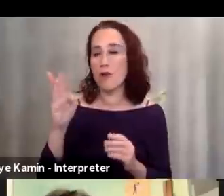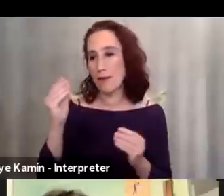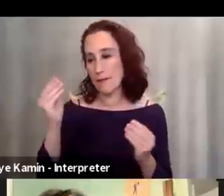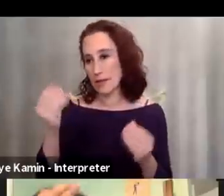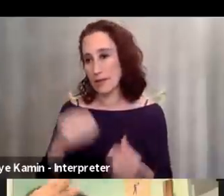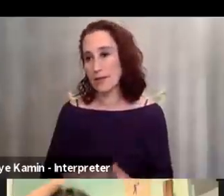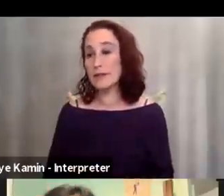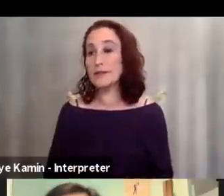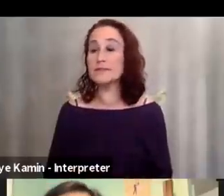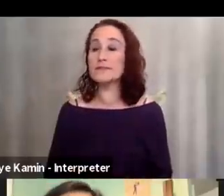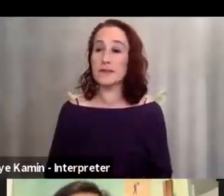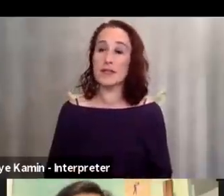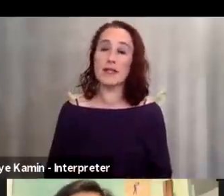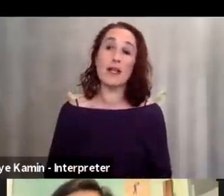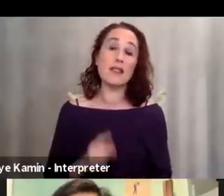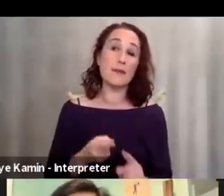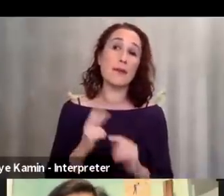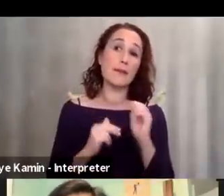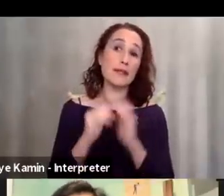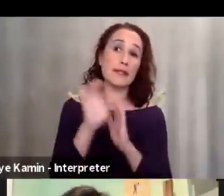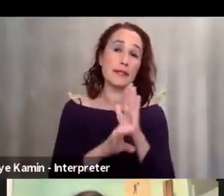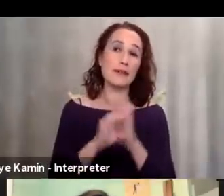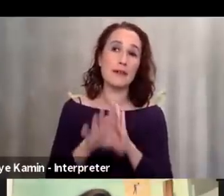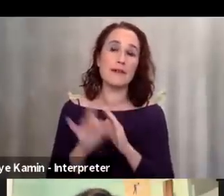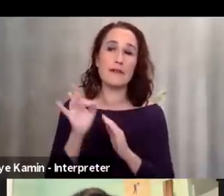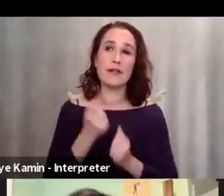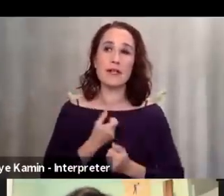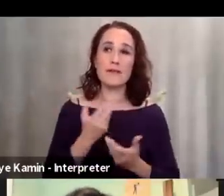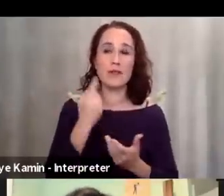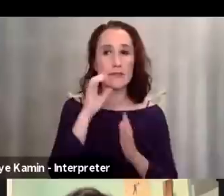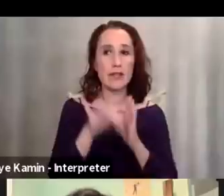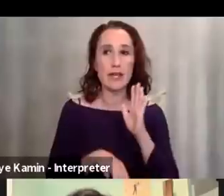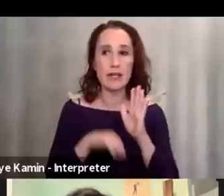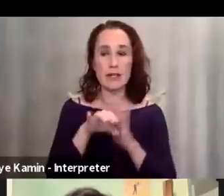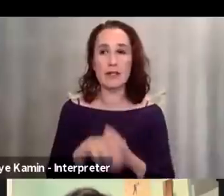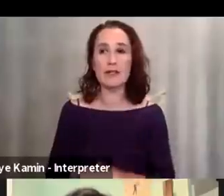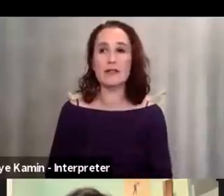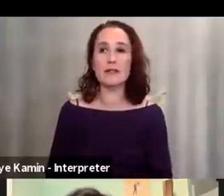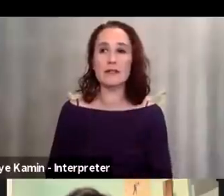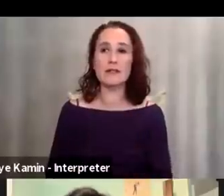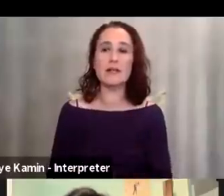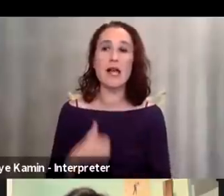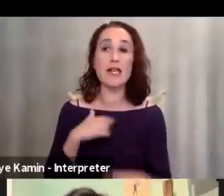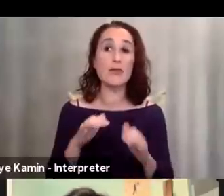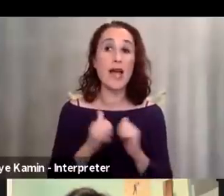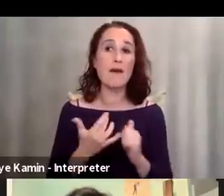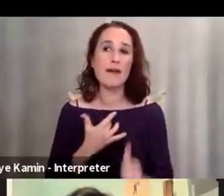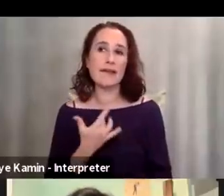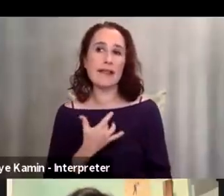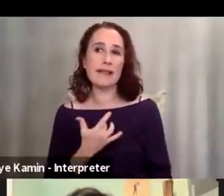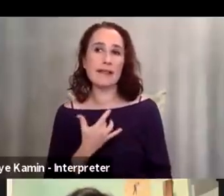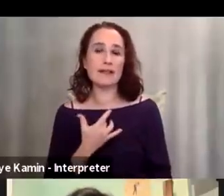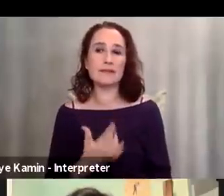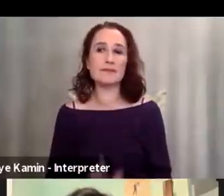that is all about building character and finding the voice of the character. And so I kind of do it by feel. And